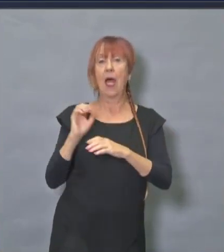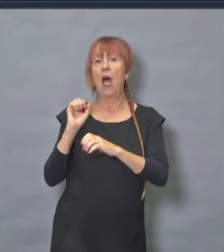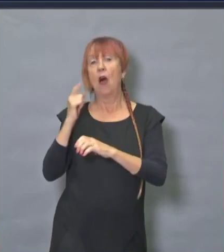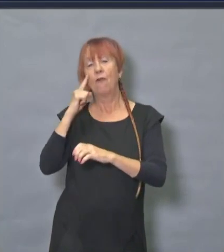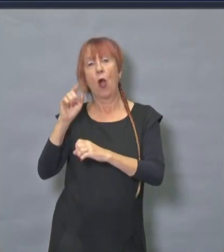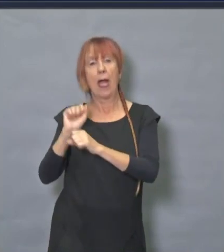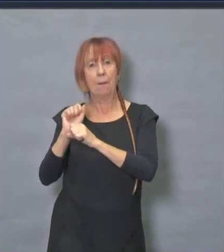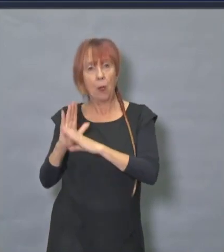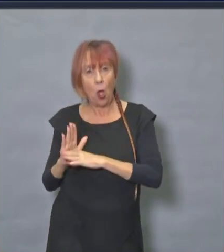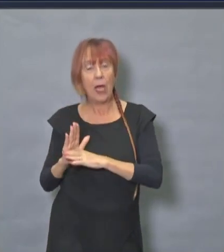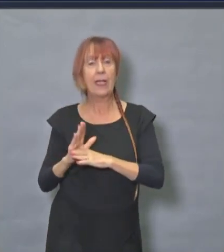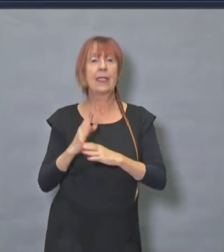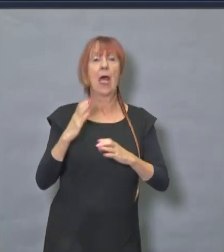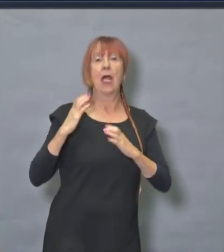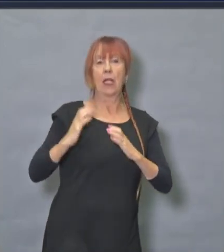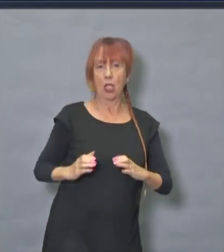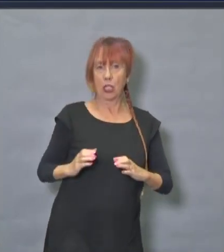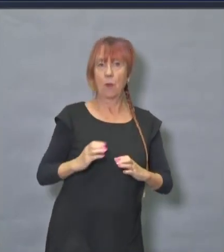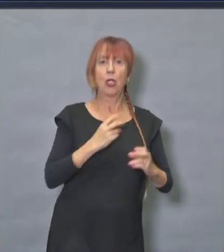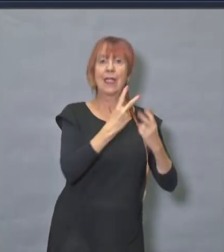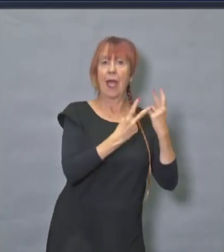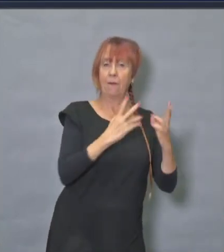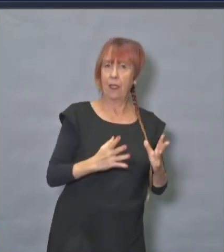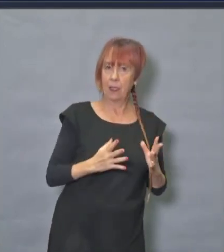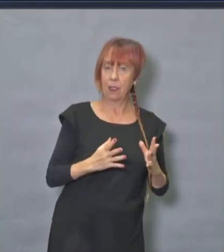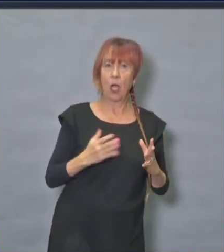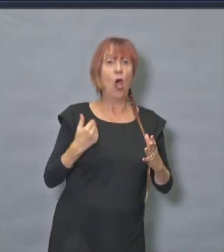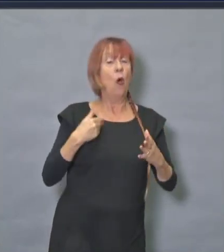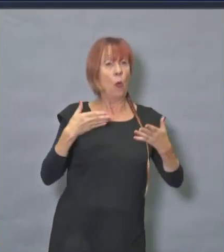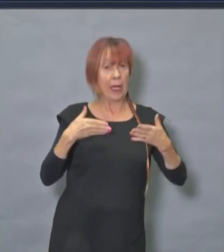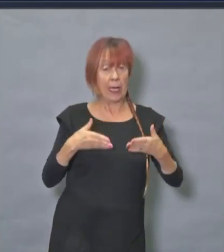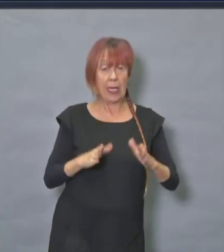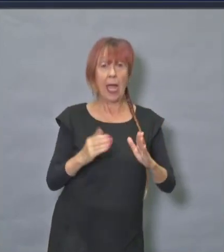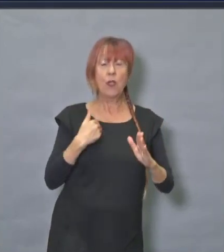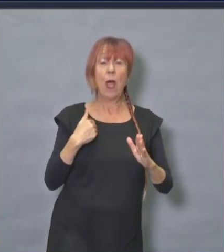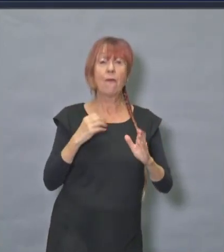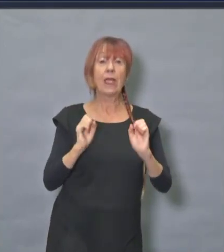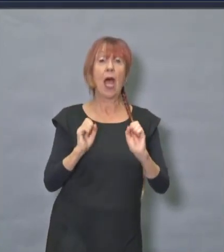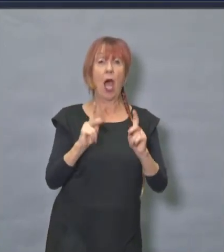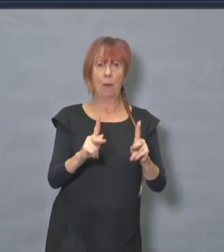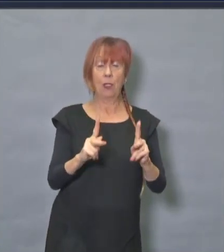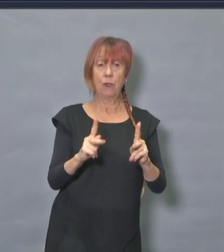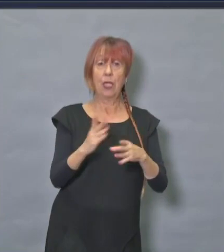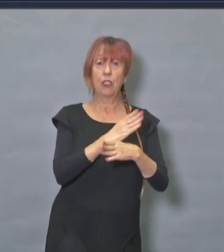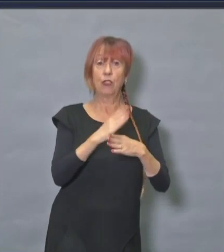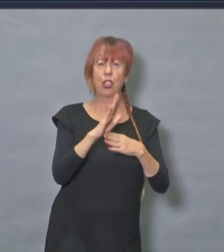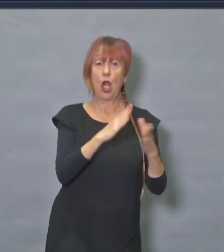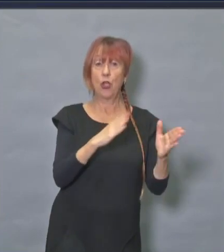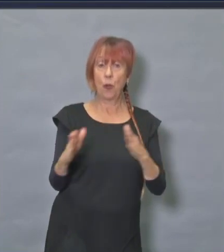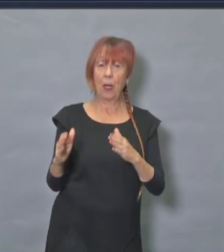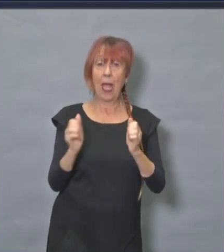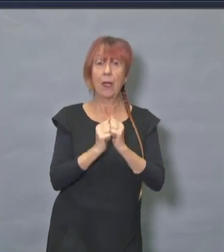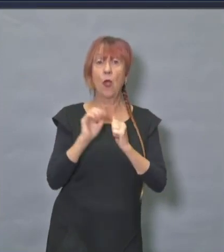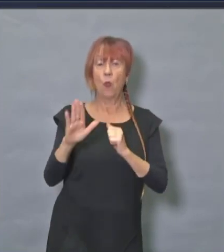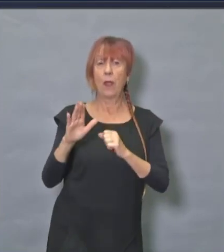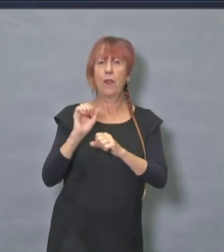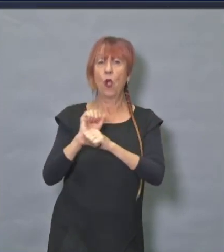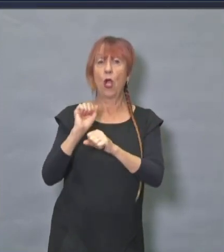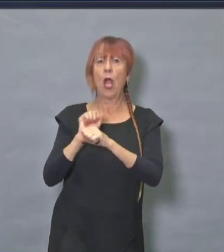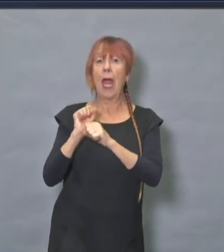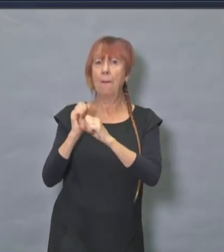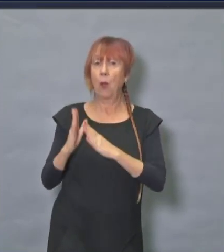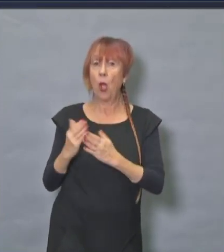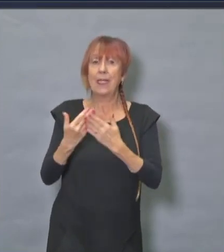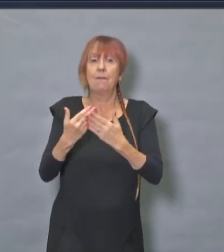customers, and visitors. And we give you an opportunity to share your plan with all of your employees prior to